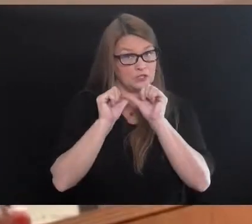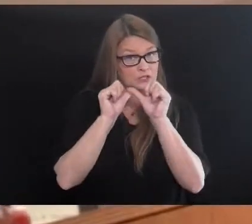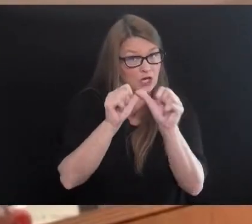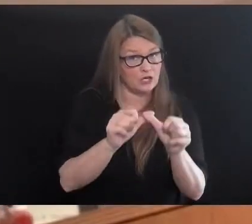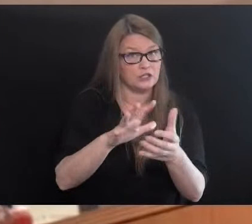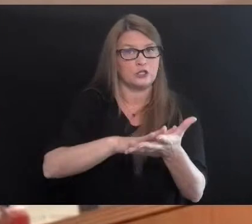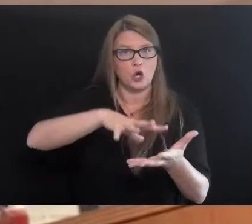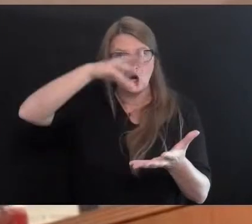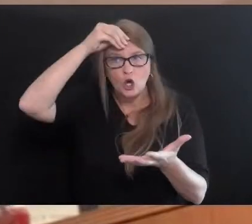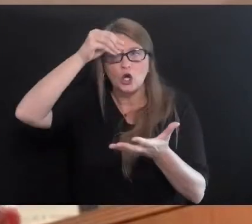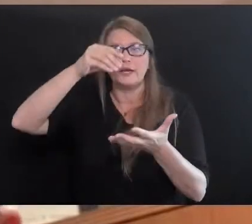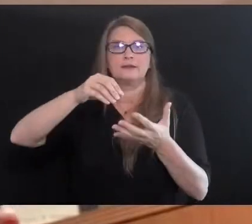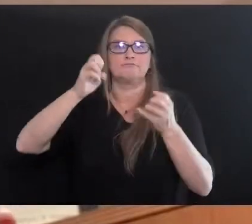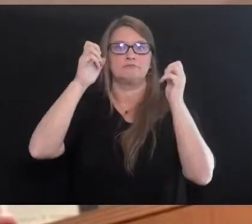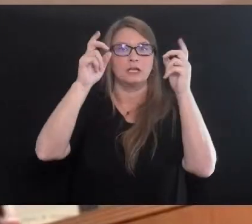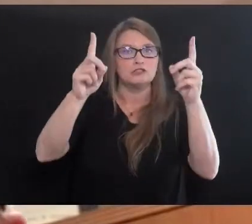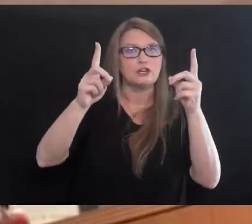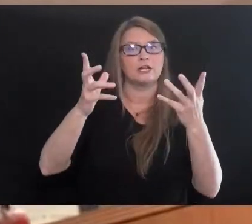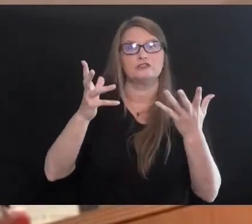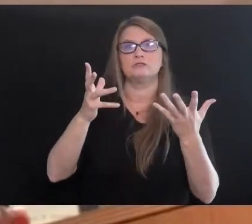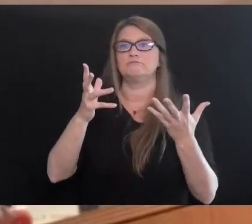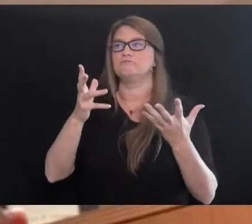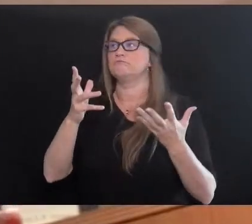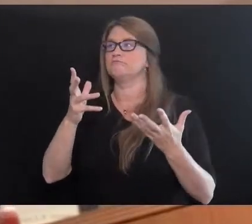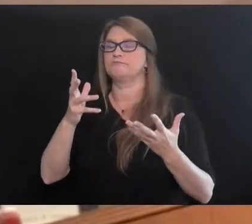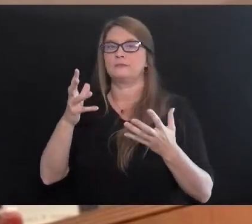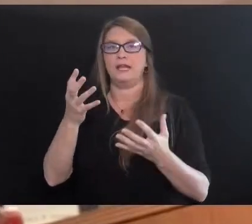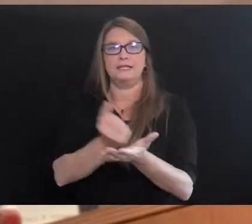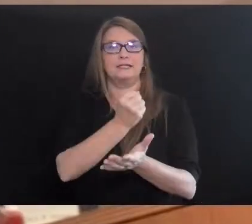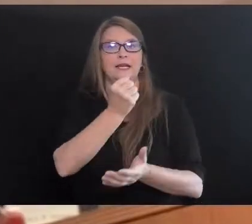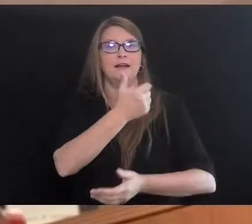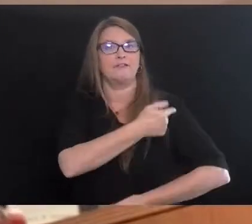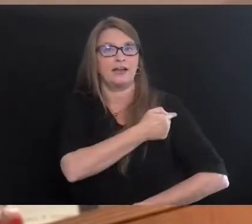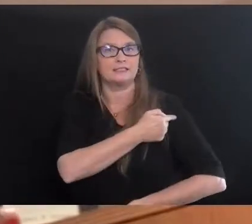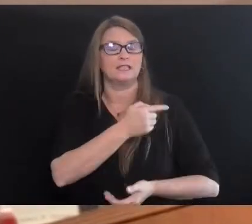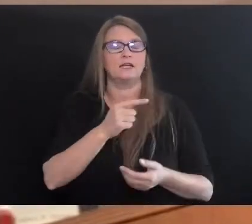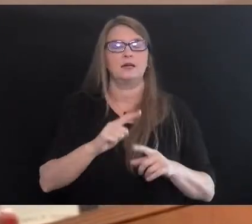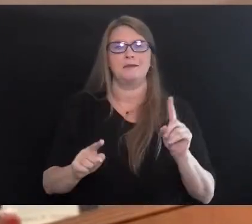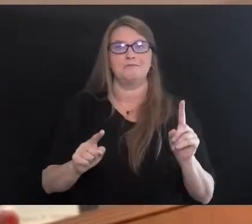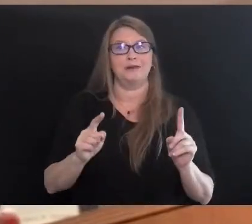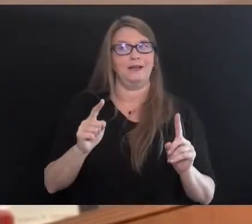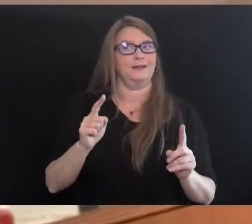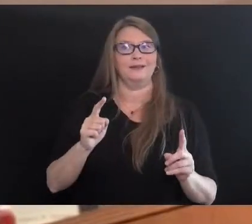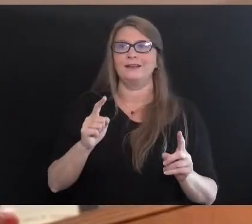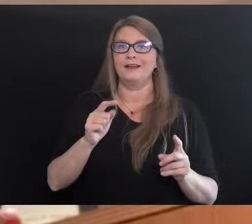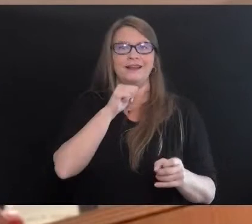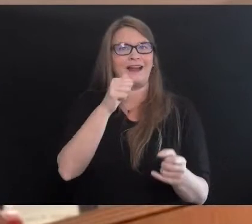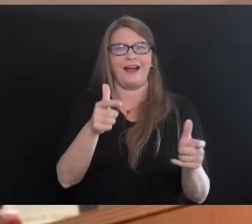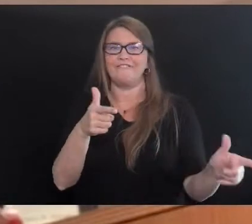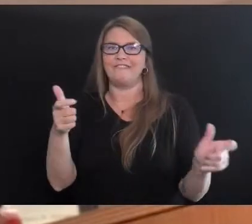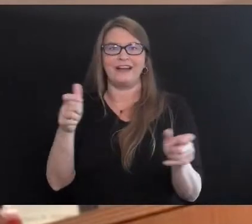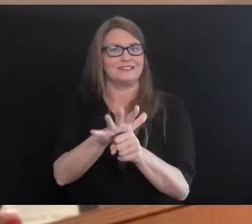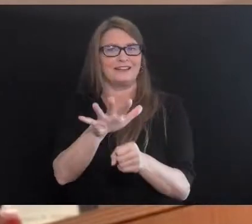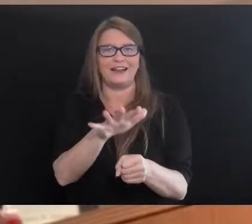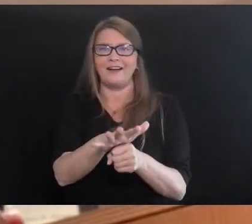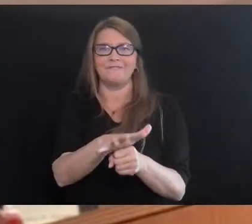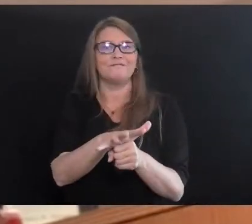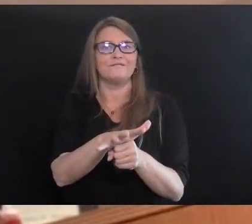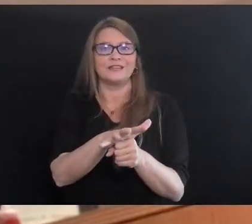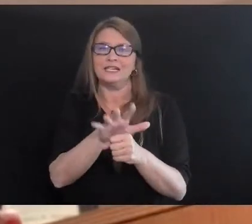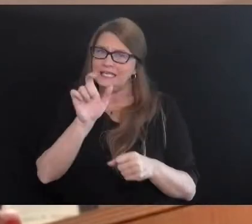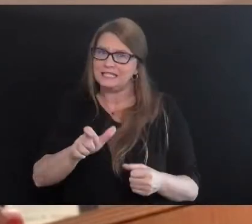educated and take the vaccine. But as both the governor and Dr. Marsh pointed out, the speed with which we are getting